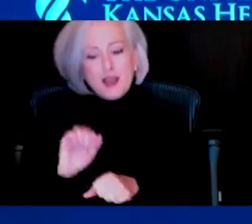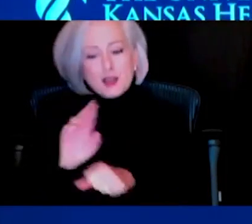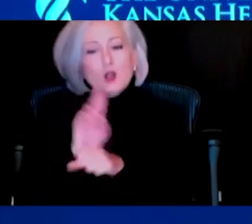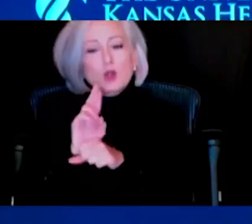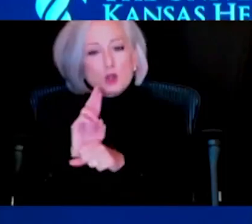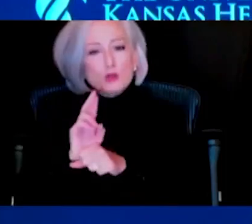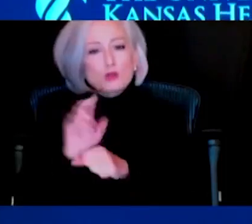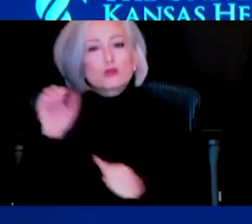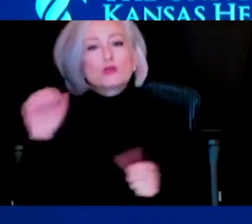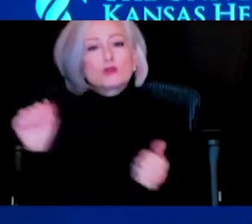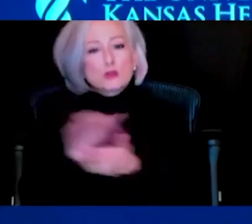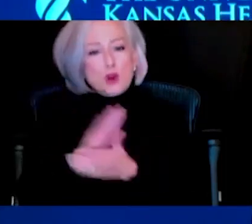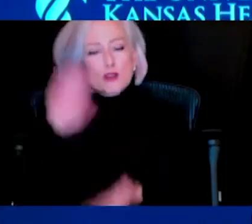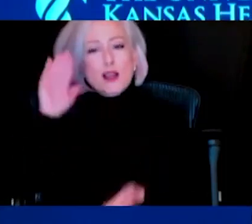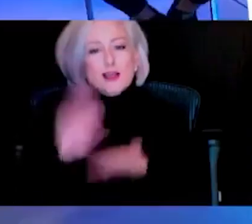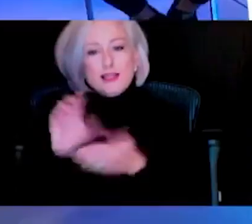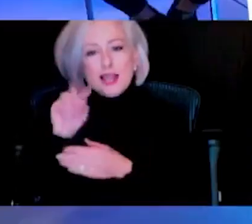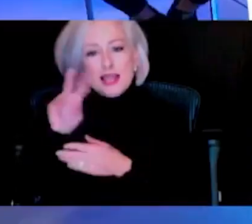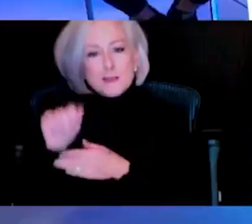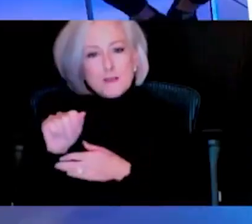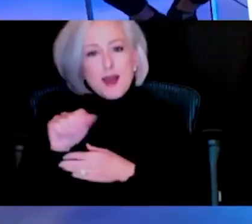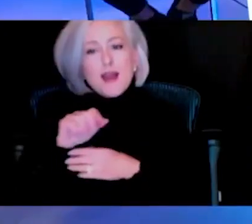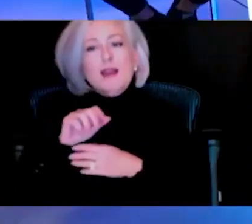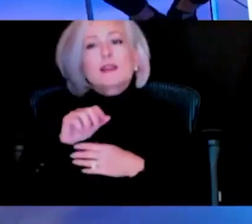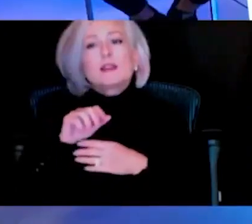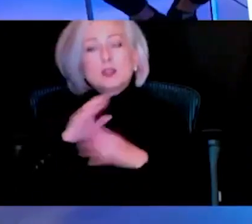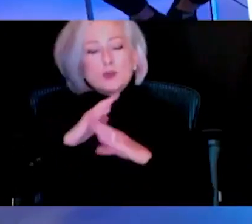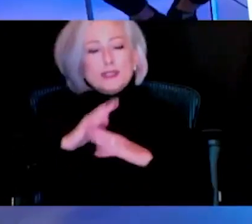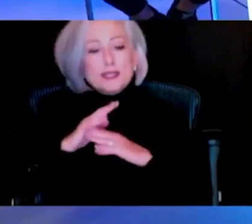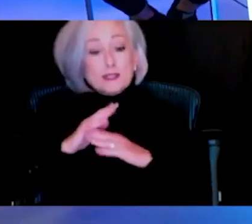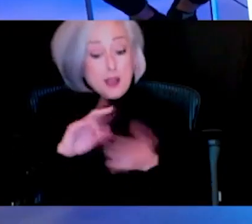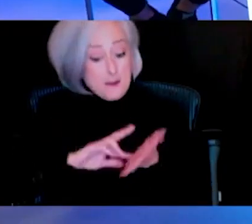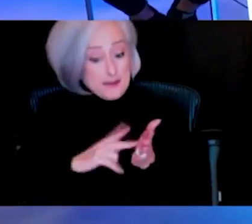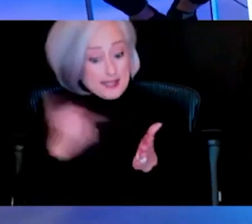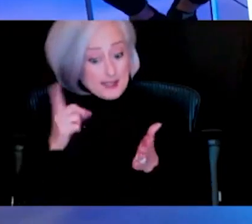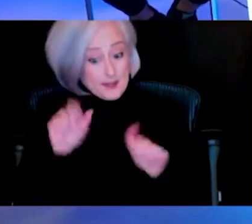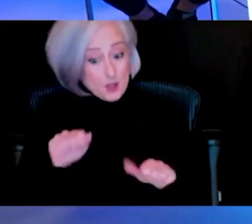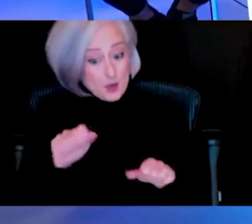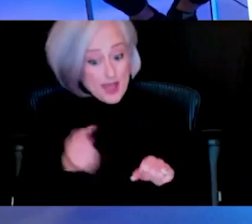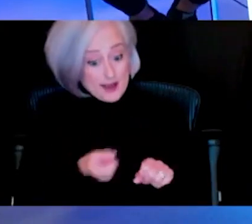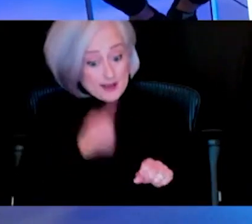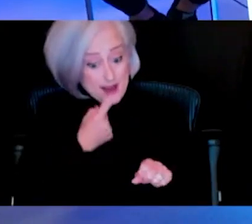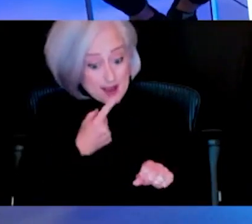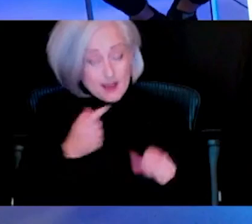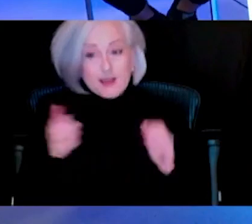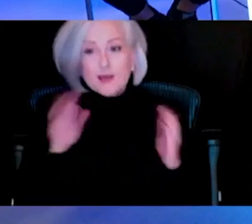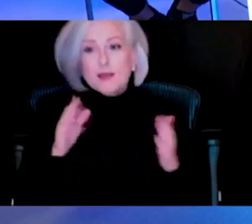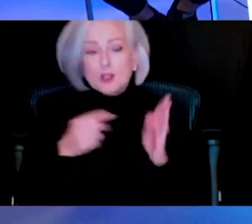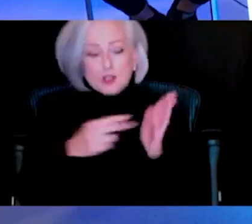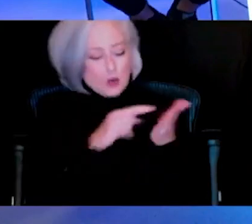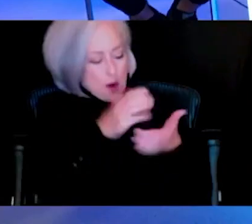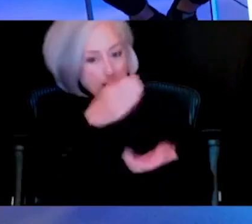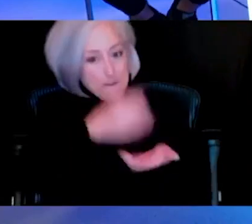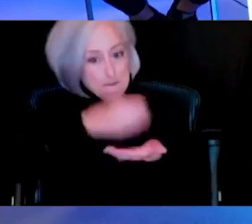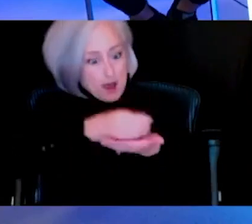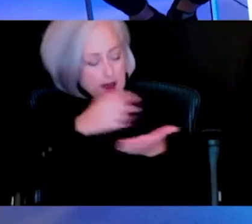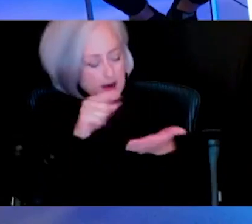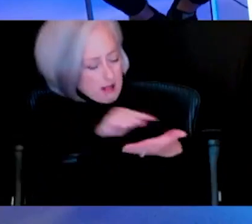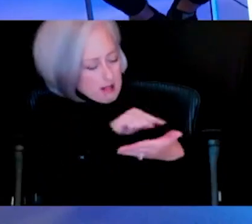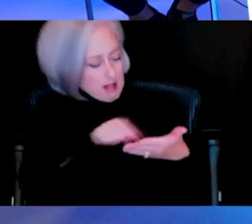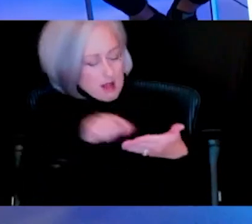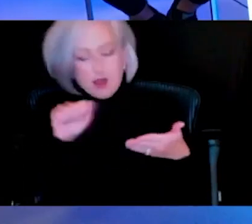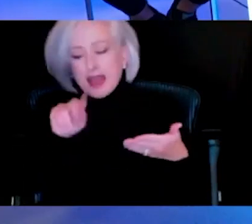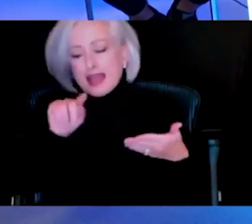less antibiotic resistance. So that would mean something you would take versus like when you see antibacterial on a bottle that you would put on